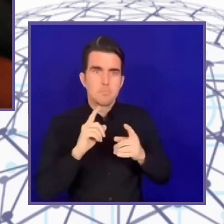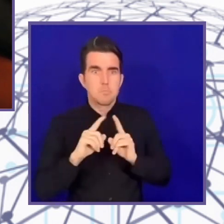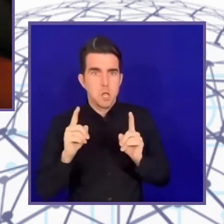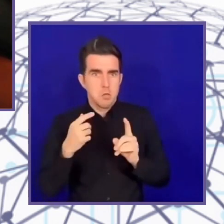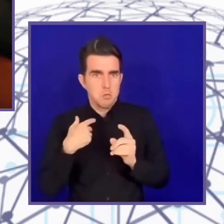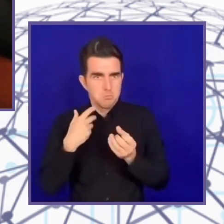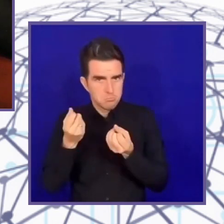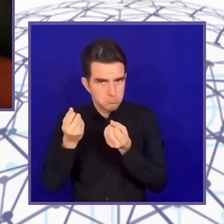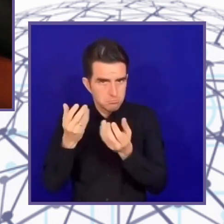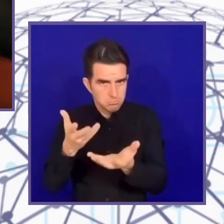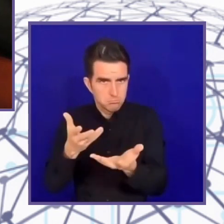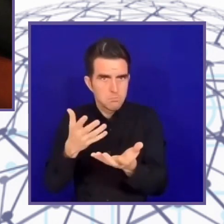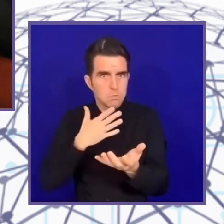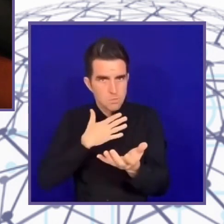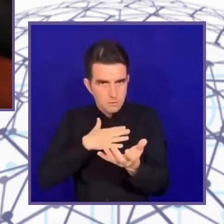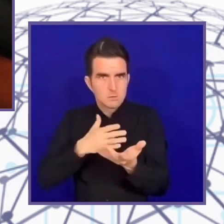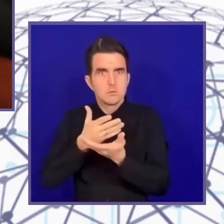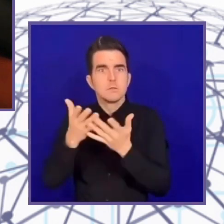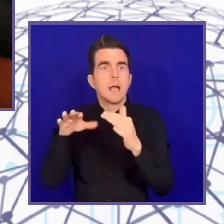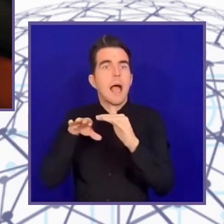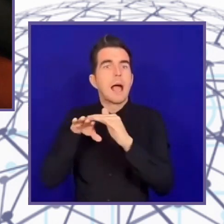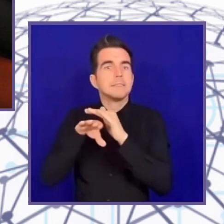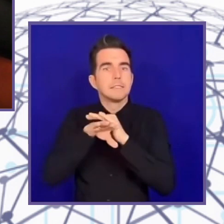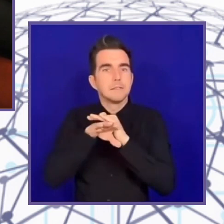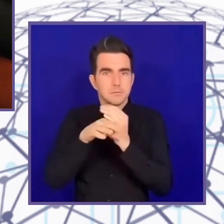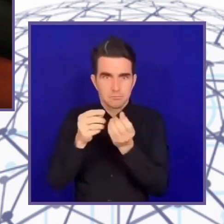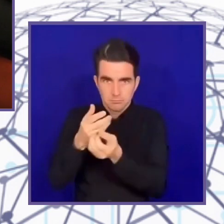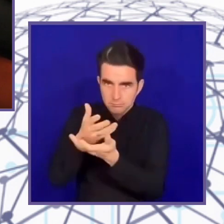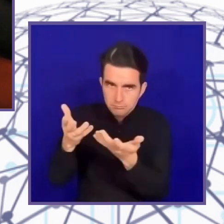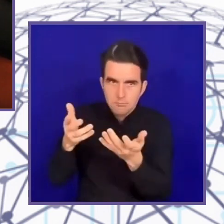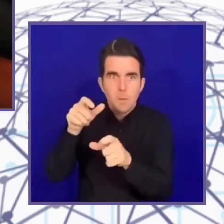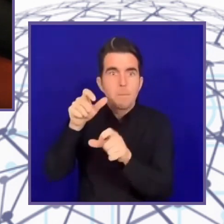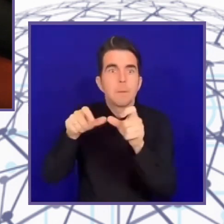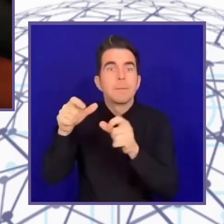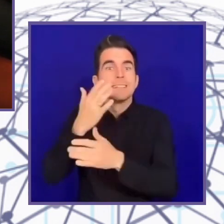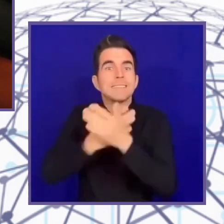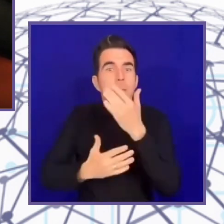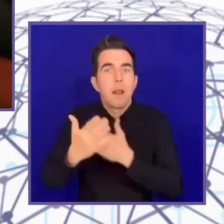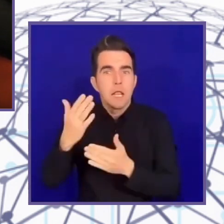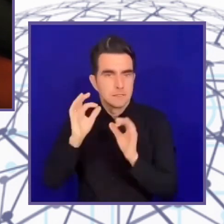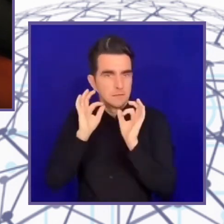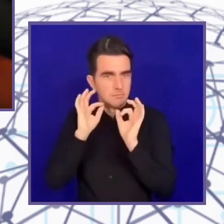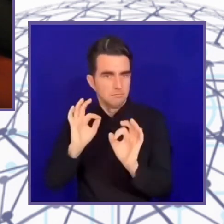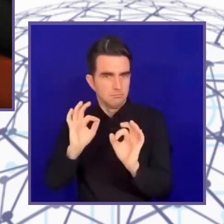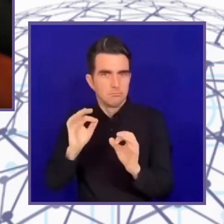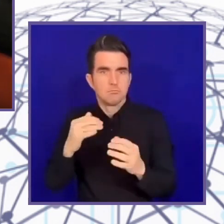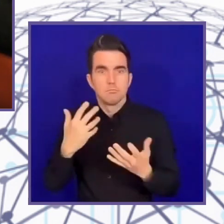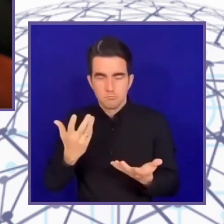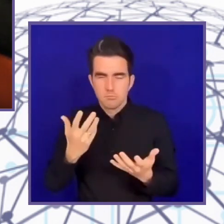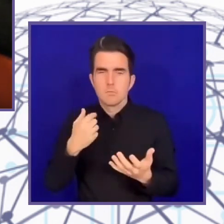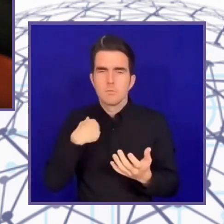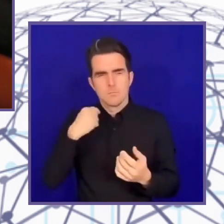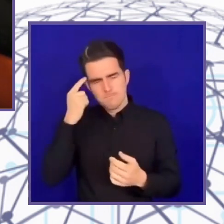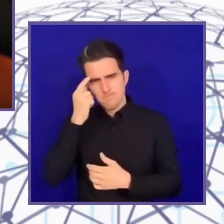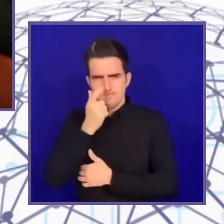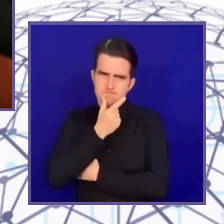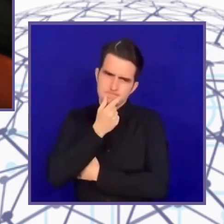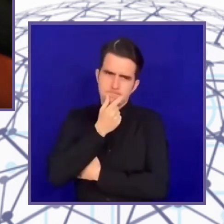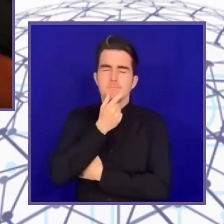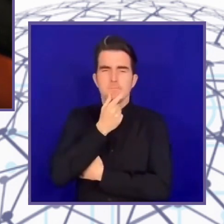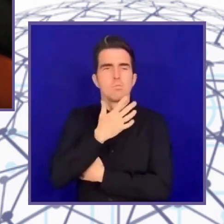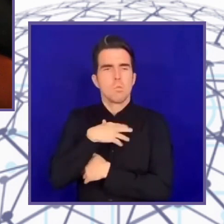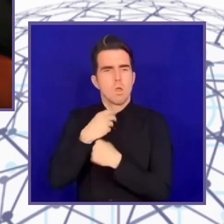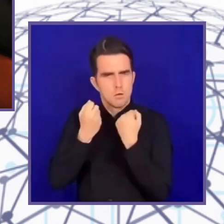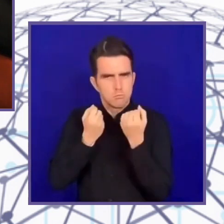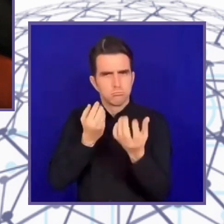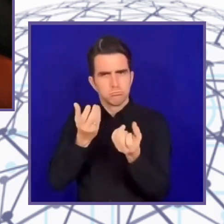is to preposition a lot of assistive devices so they are ready to go when there is an emergency. One of the challenges,